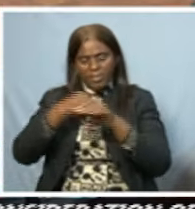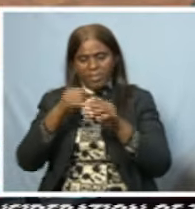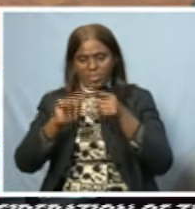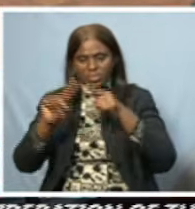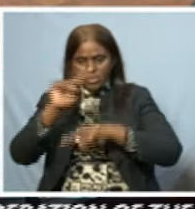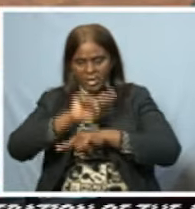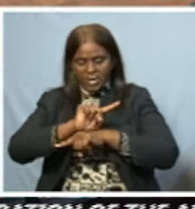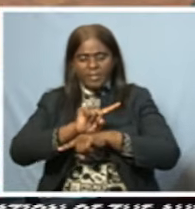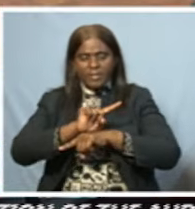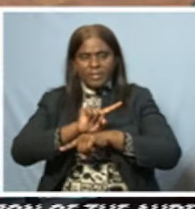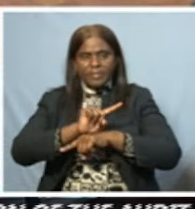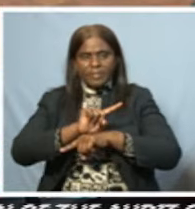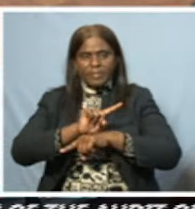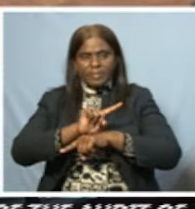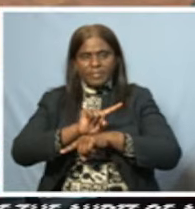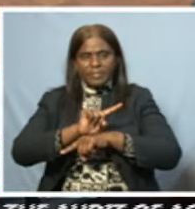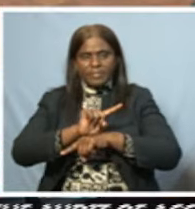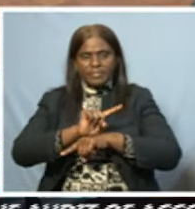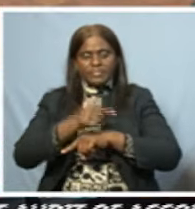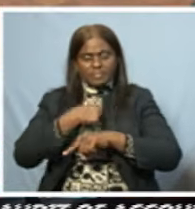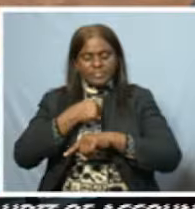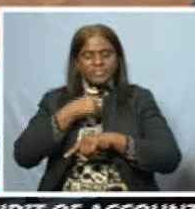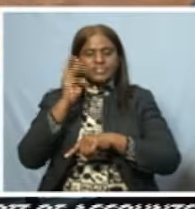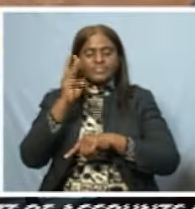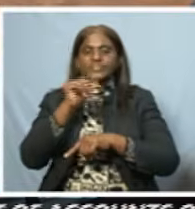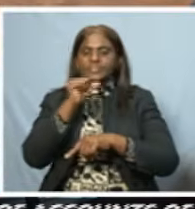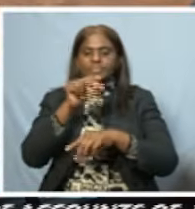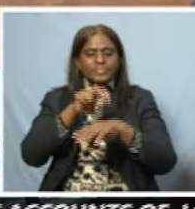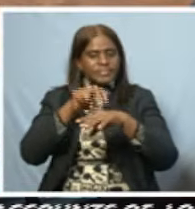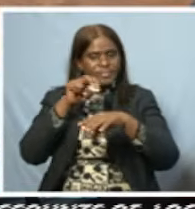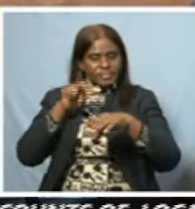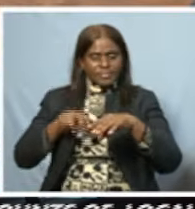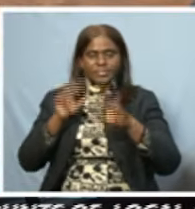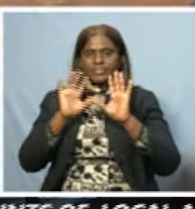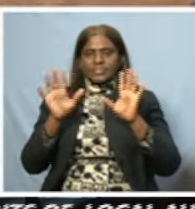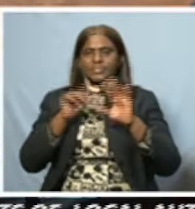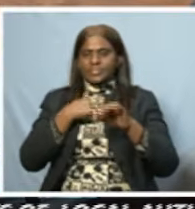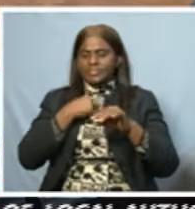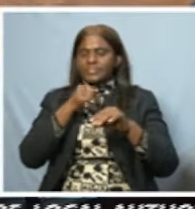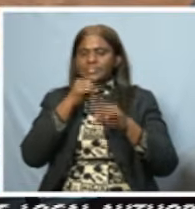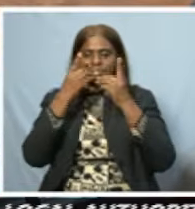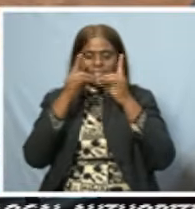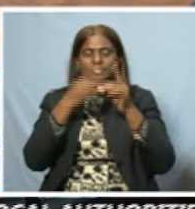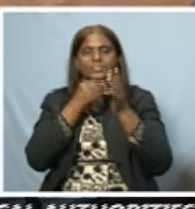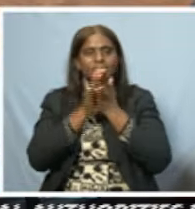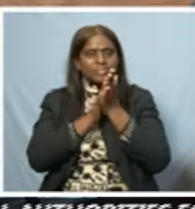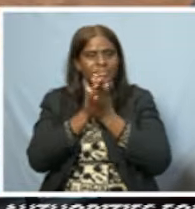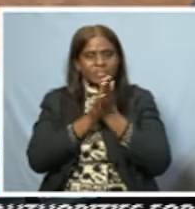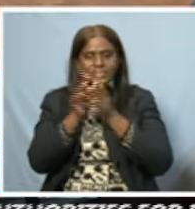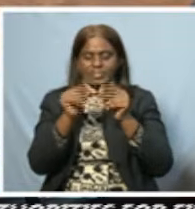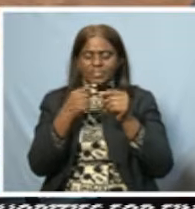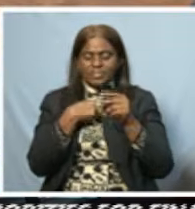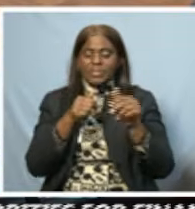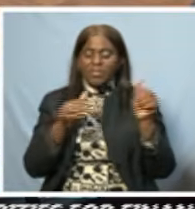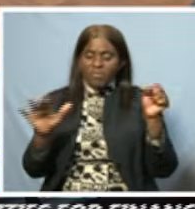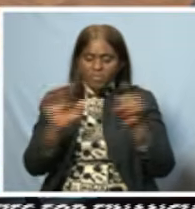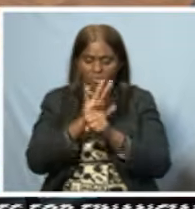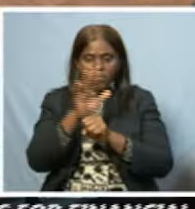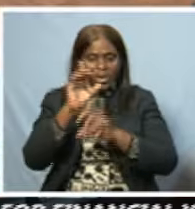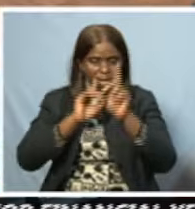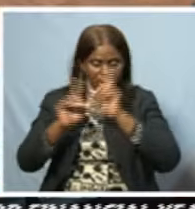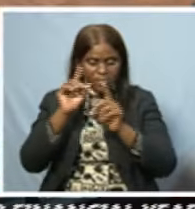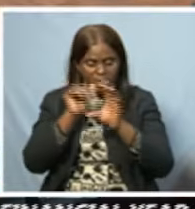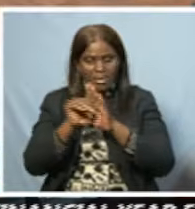today, I will not take. I will not declare any interest at all. I want to fully engage